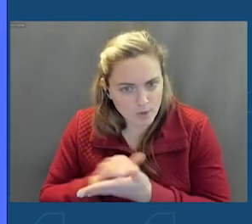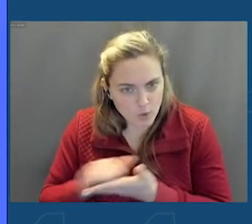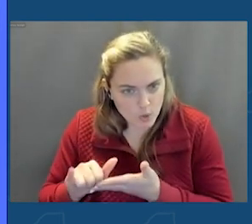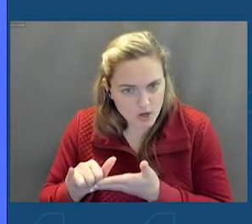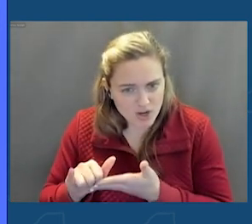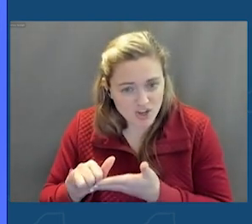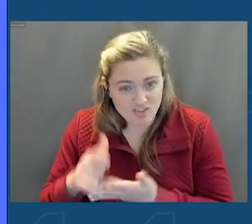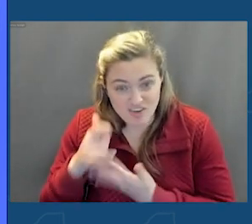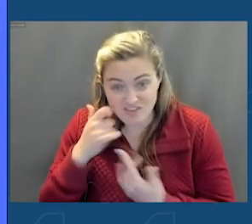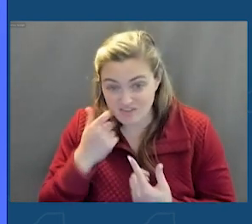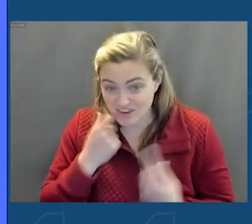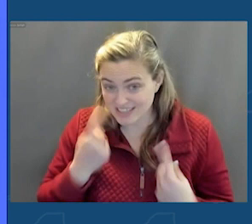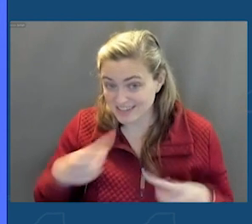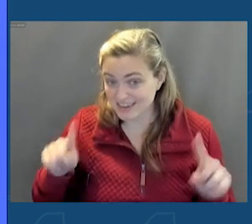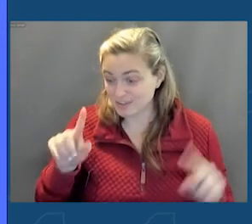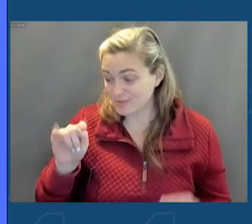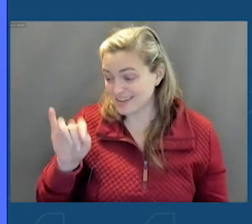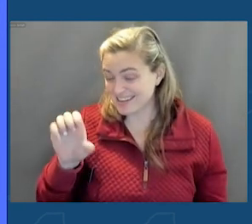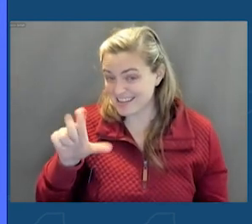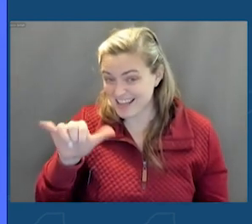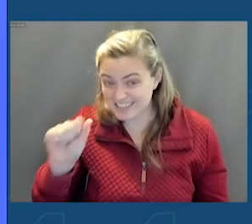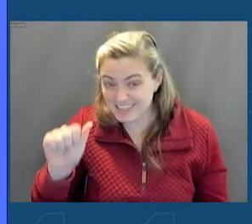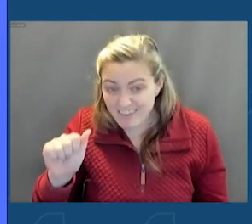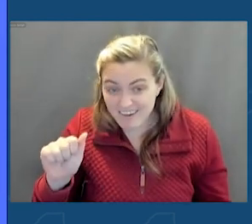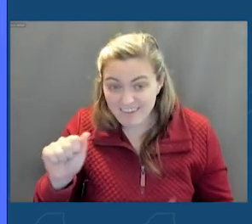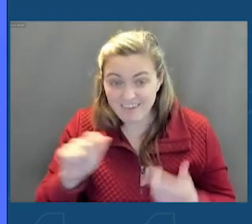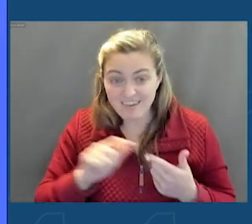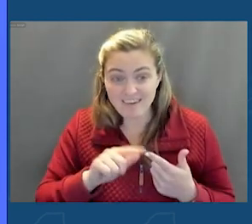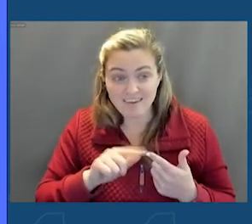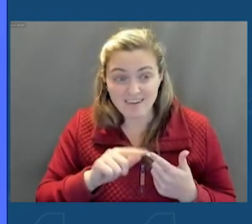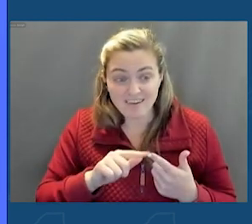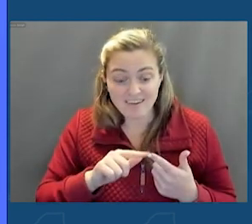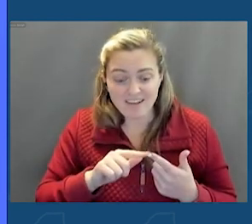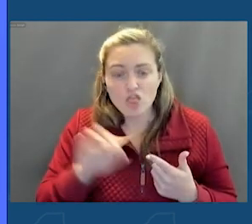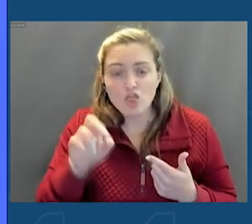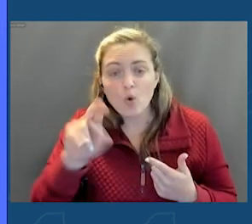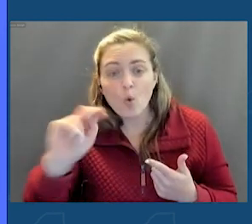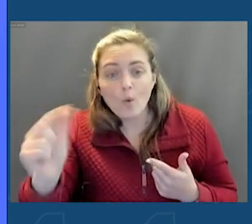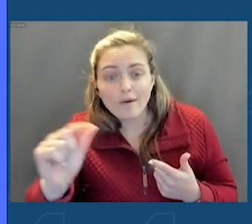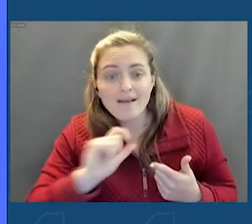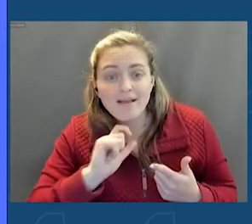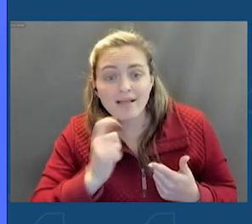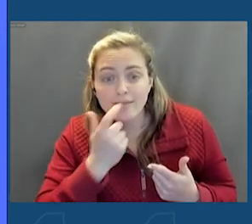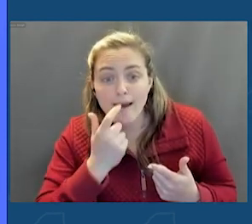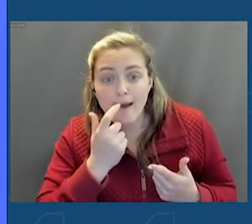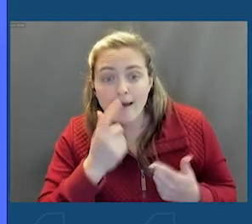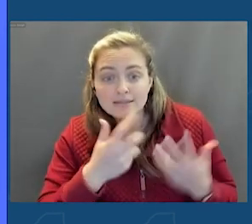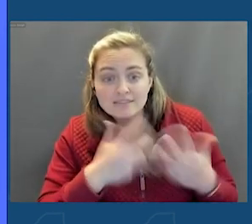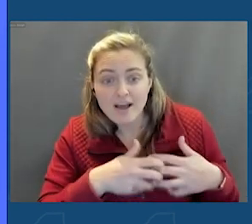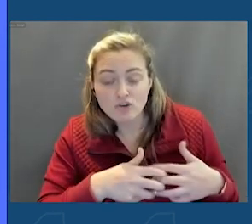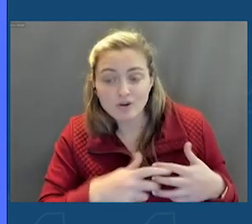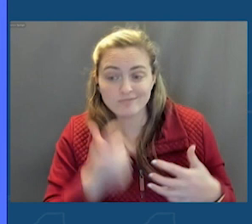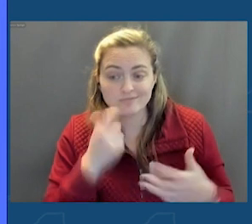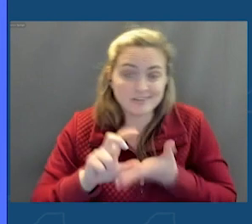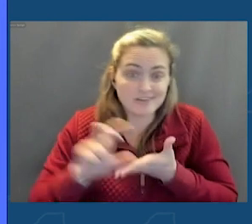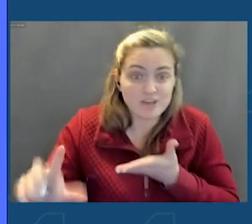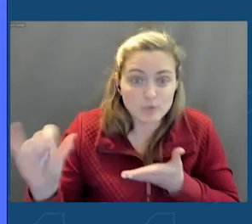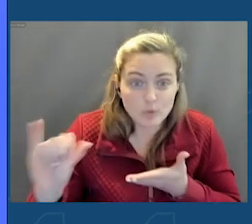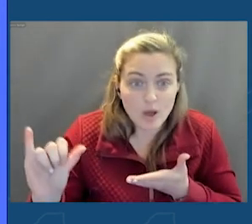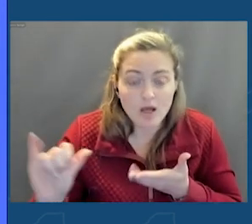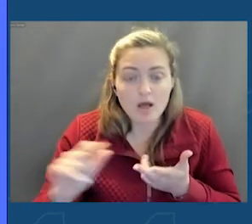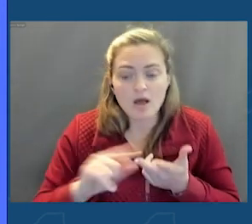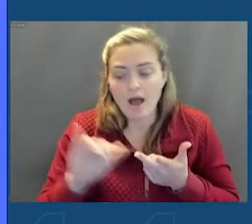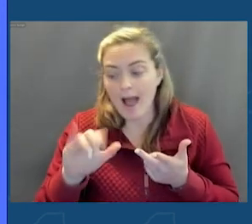recent announcement in Tesla, Alstom, the Corning Glass factory had recent investments as well, and IBM